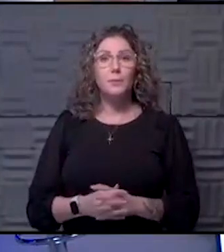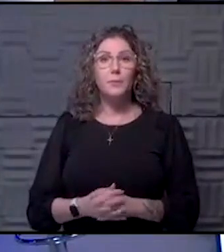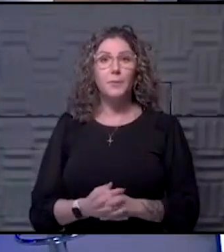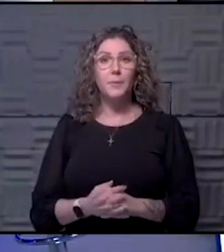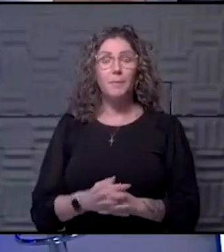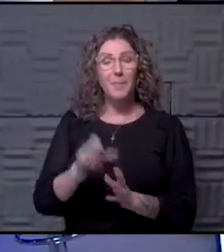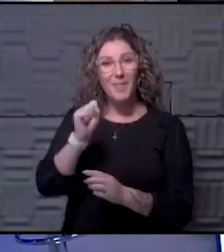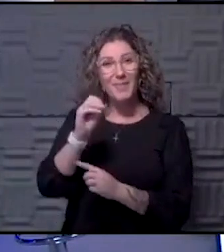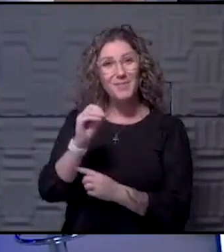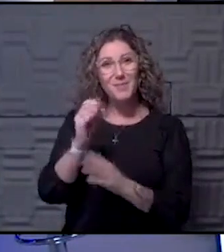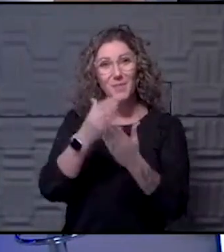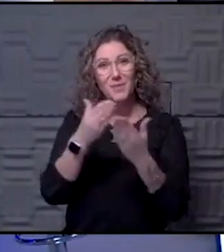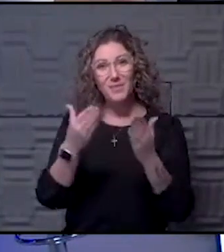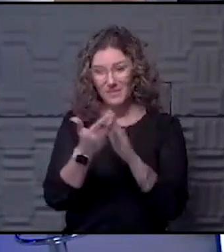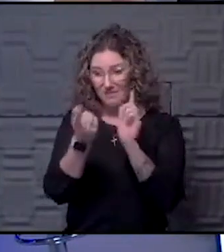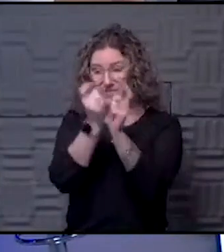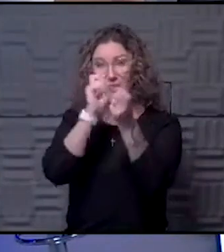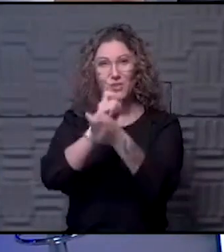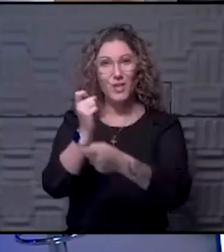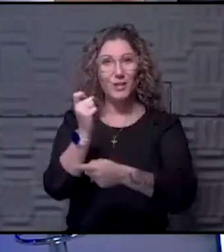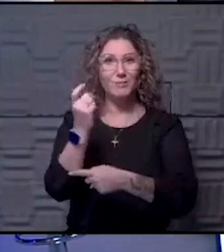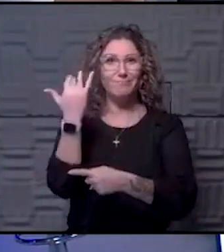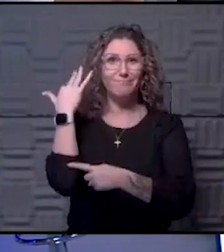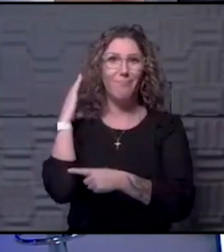So things changed in October